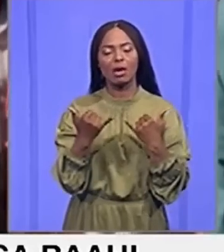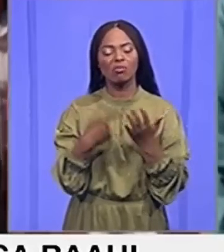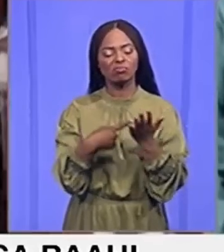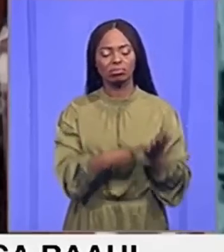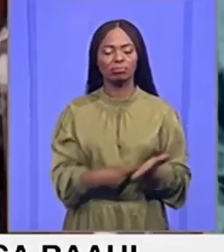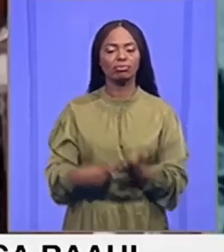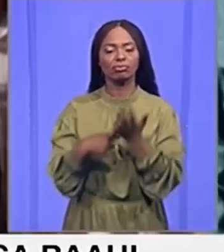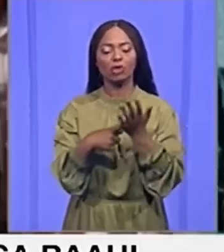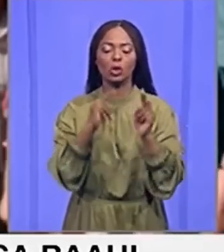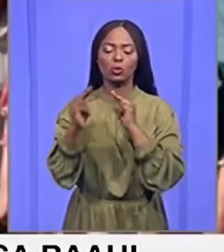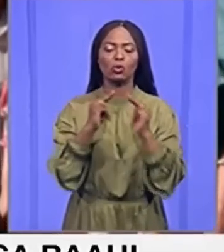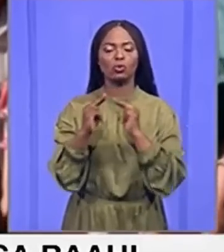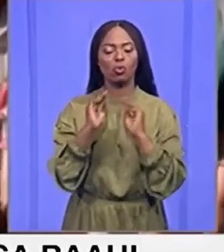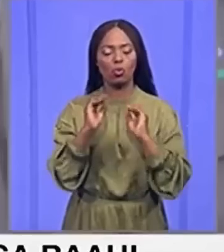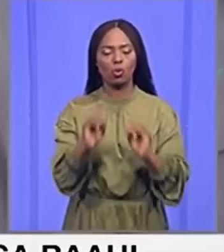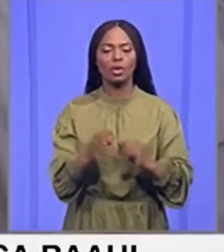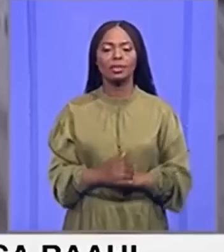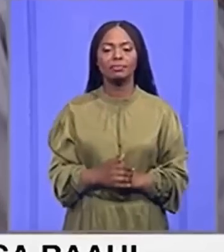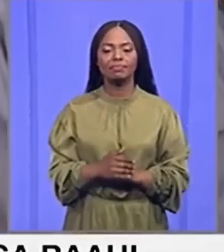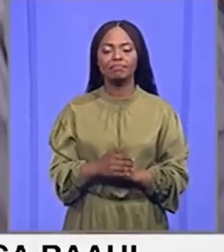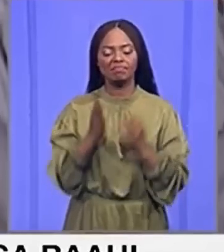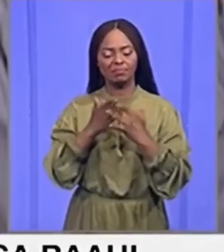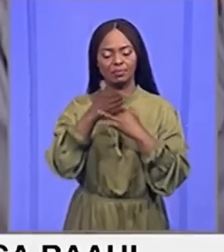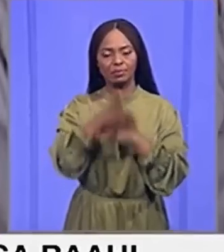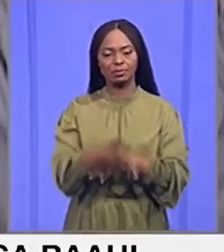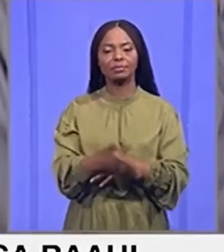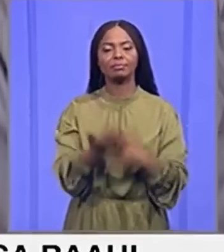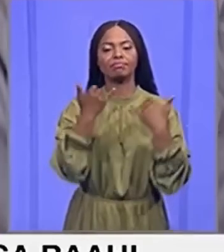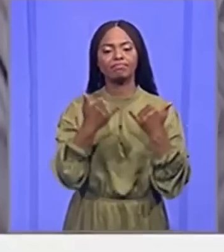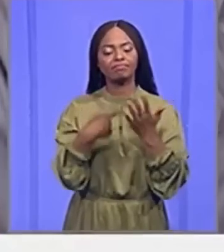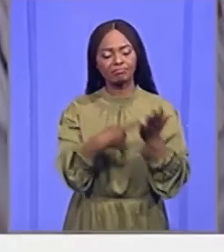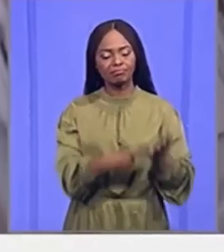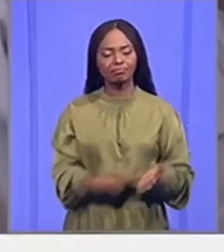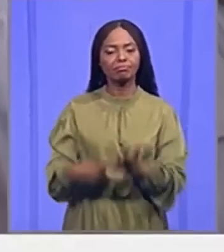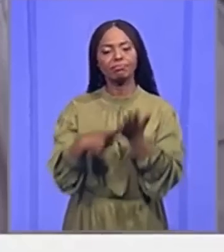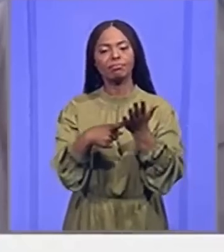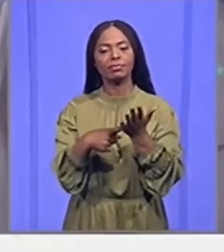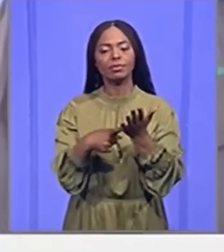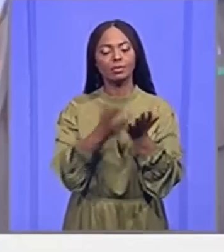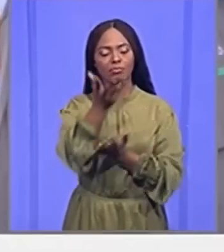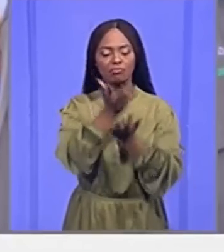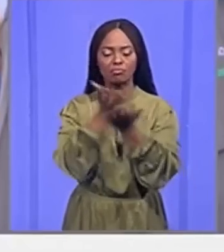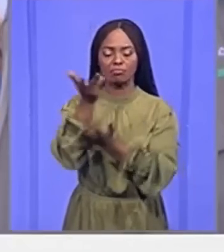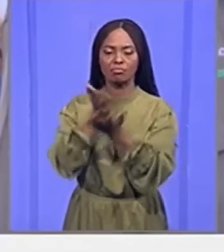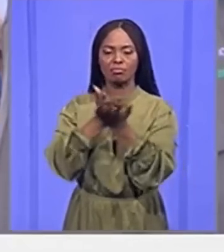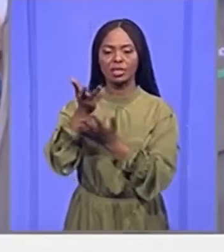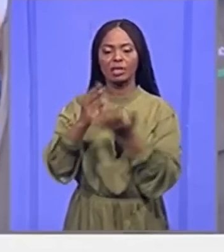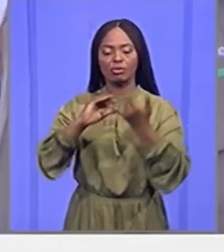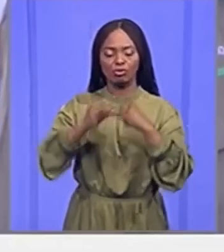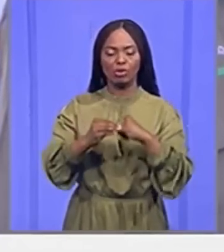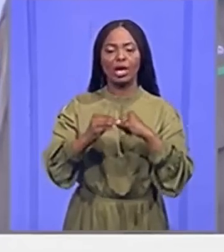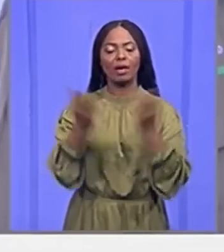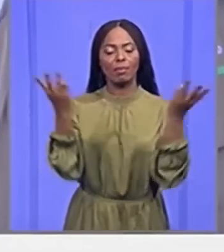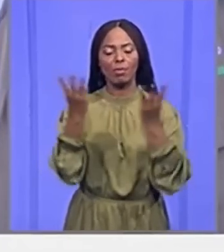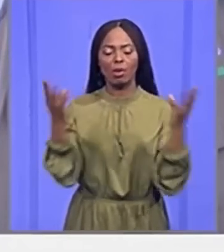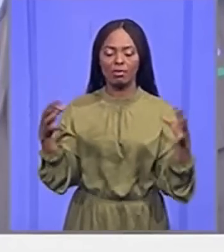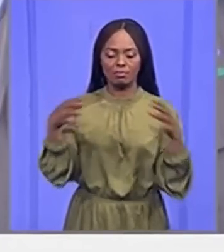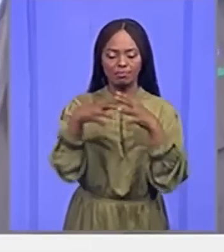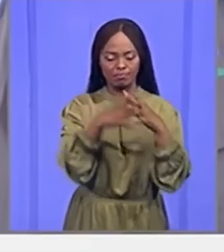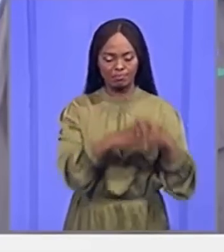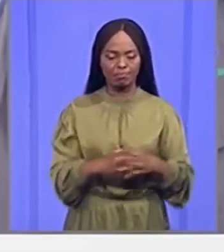tsona. There is a mediation process to try and bring the people together here. So the CPA has got rules